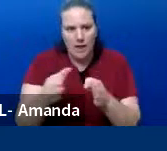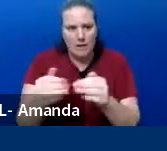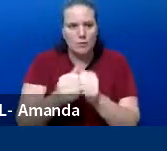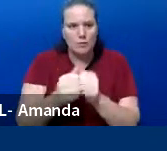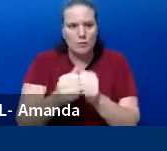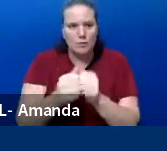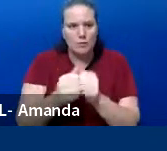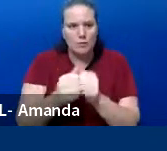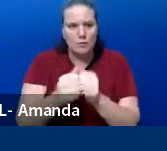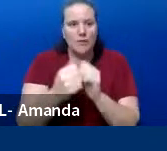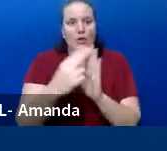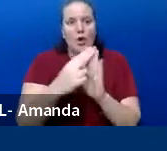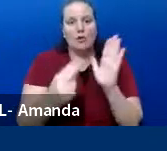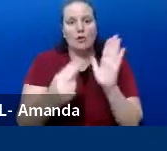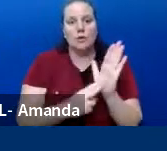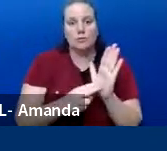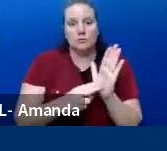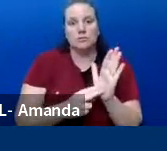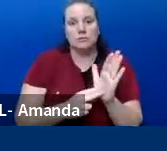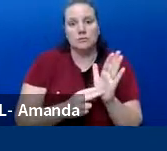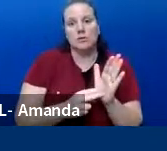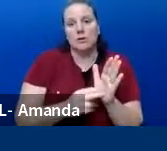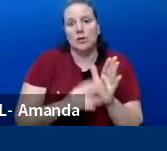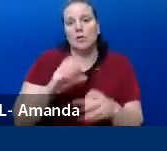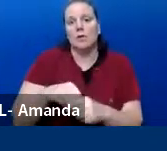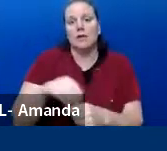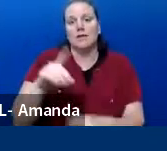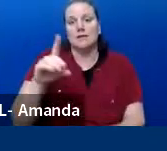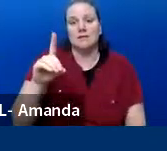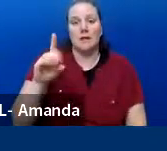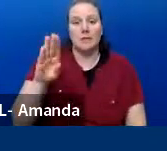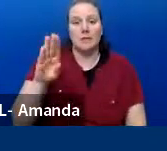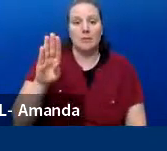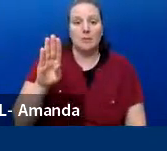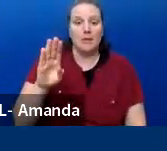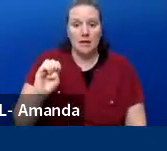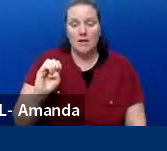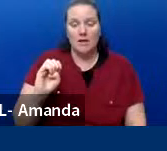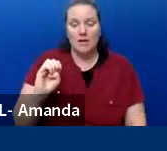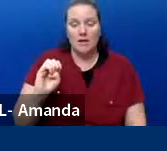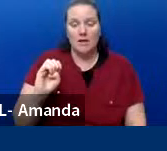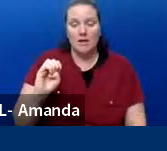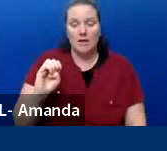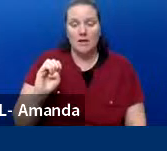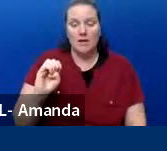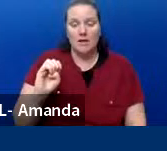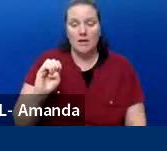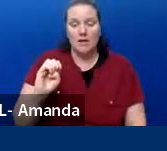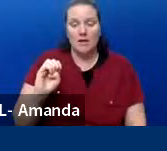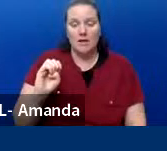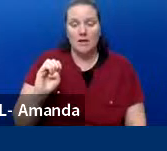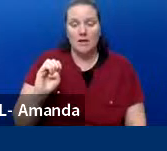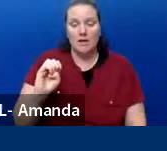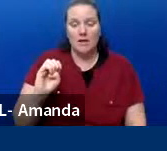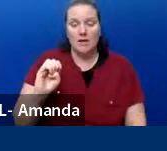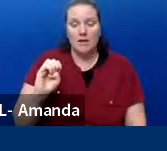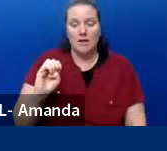Multiple considerations were weighed when drafting the conceptual plan, including program cost and ensuring